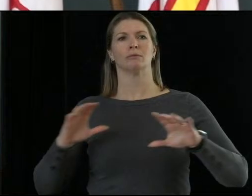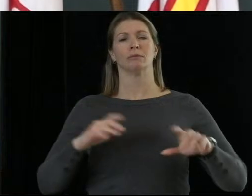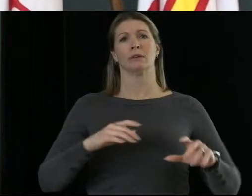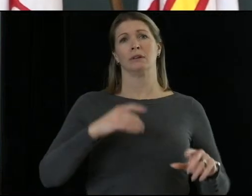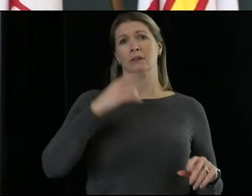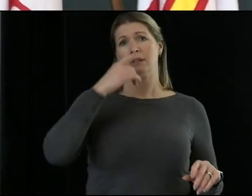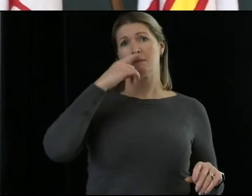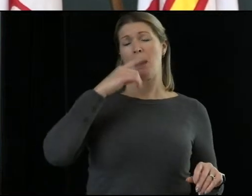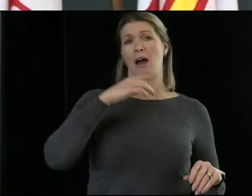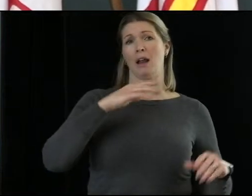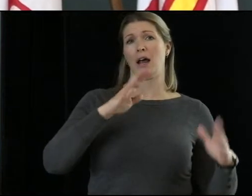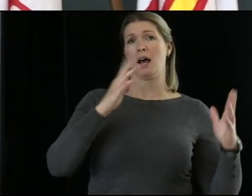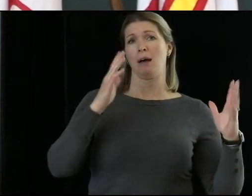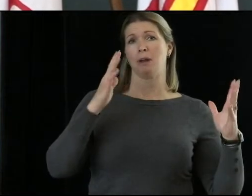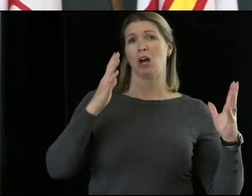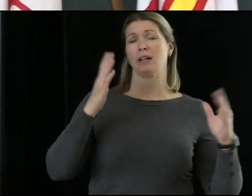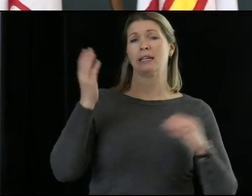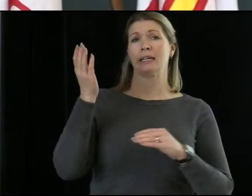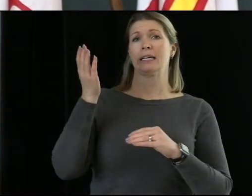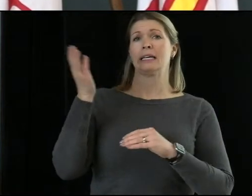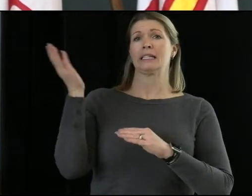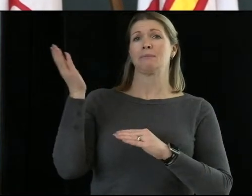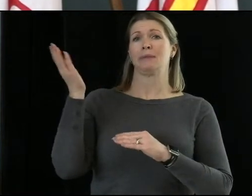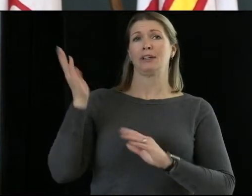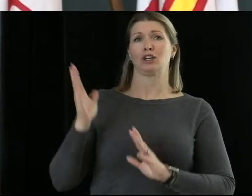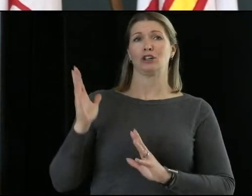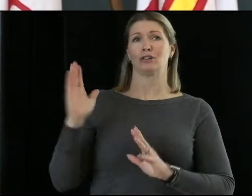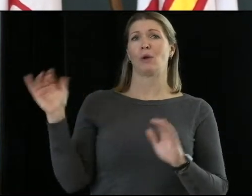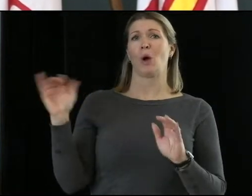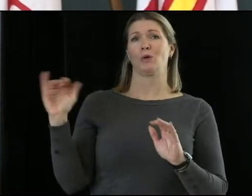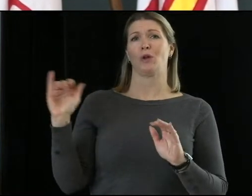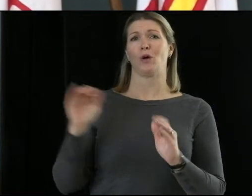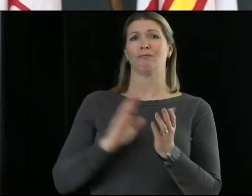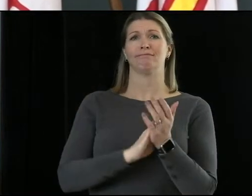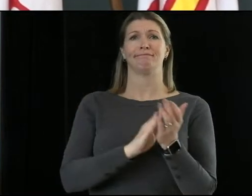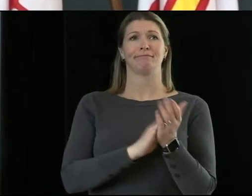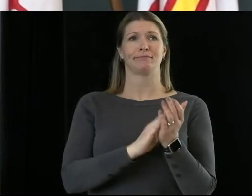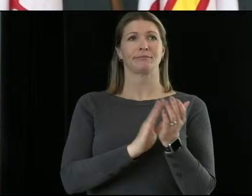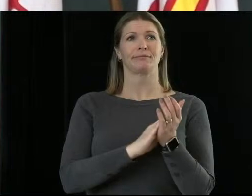applaud the speakers right now, if we could applaud them.